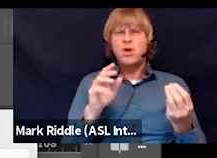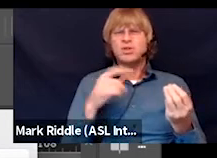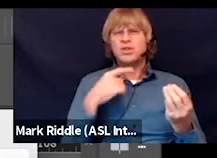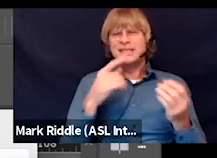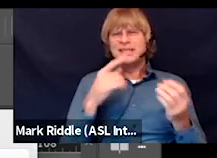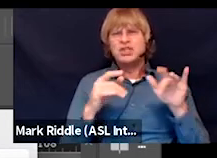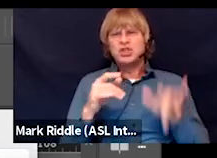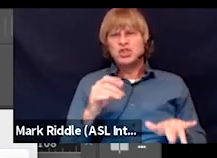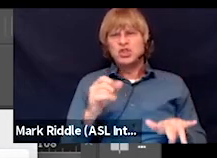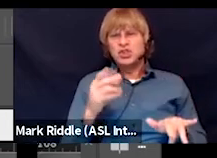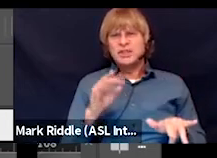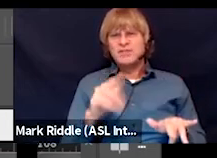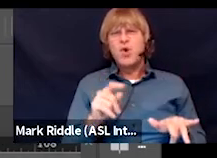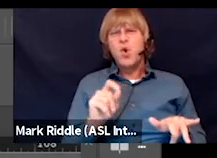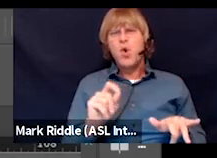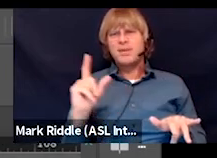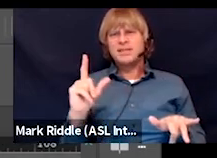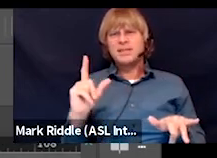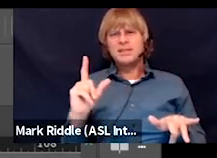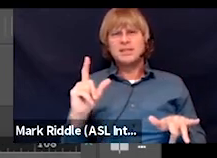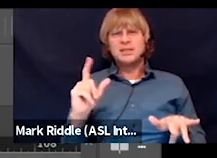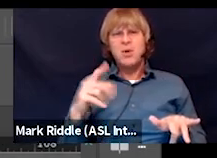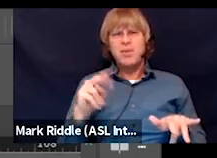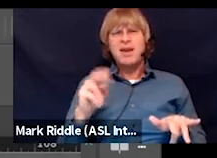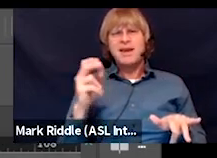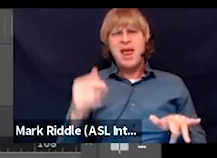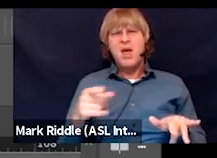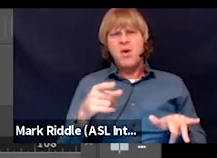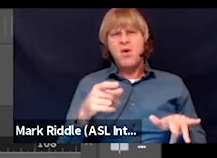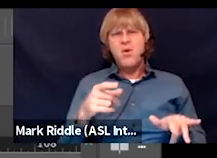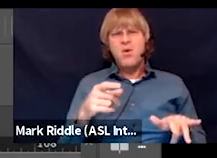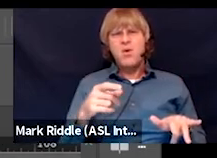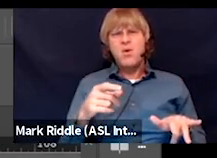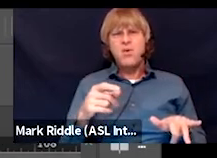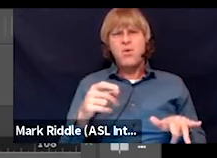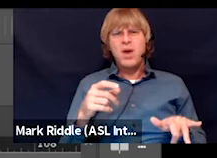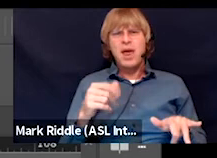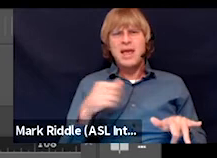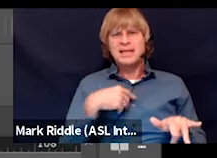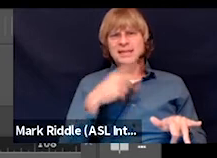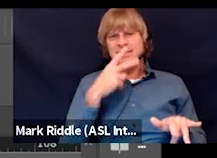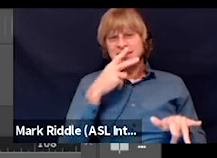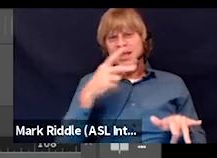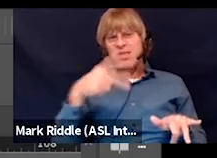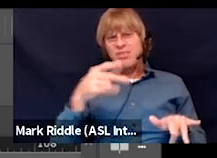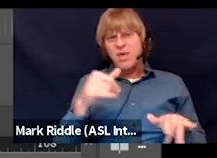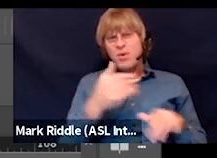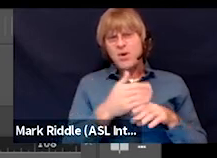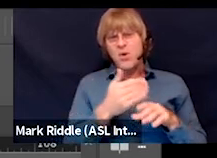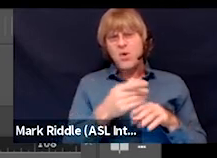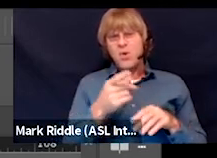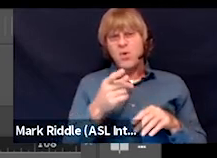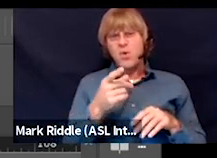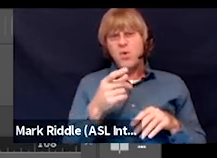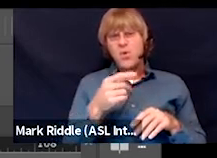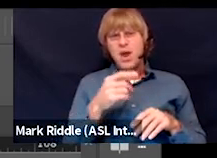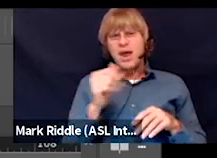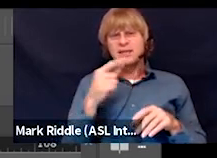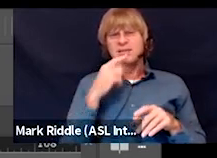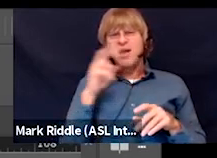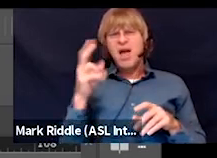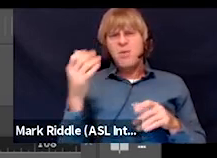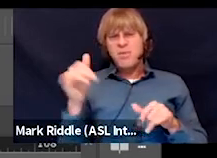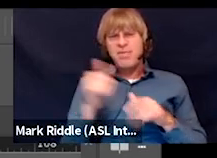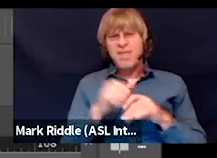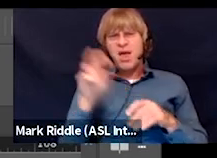Shift down and say Open. And now I see this window and I can say, I want